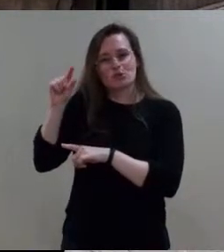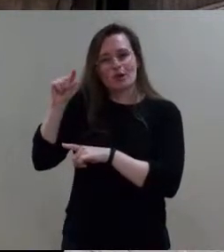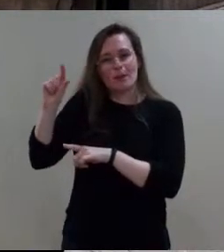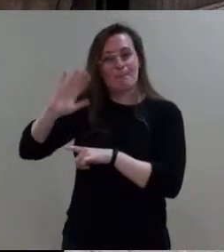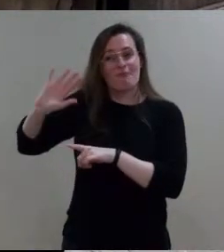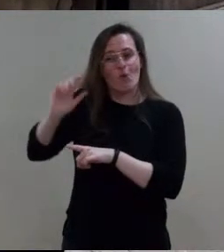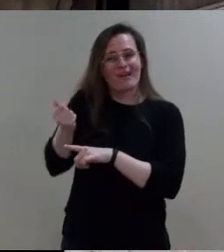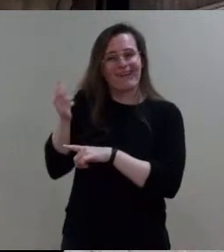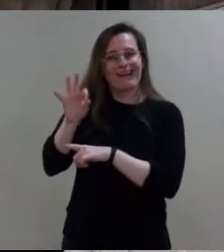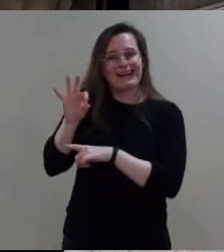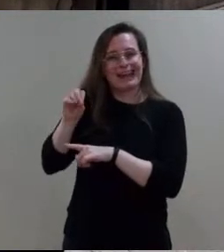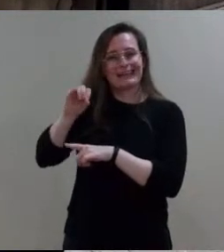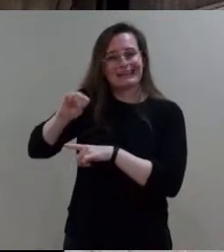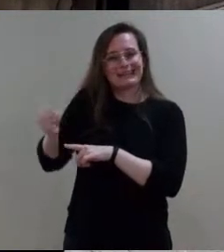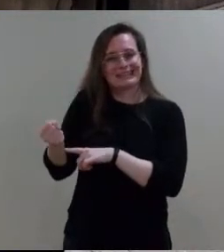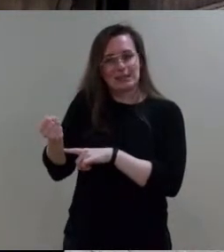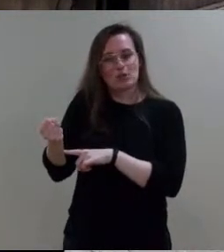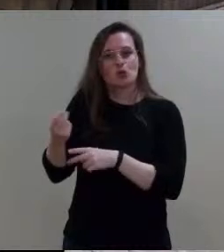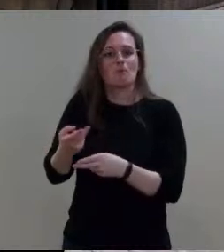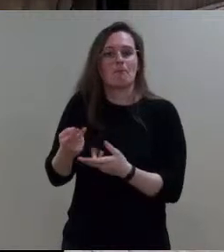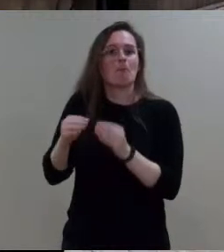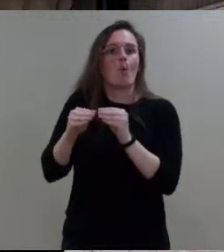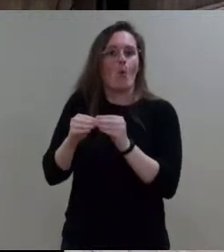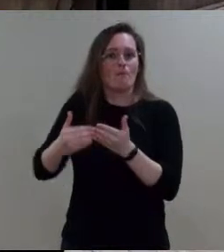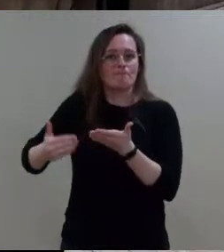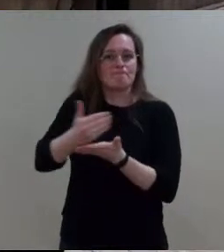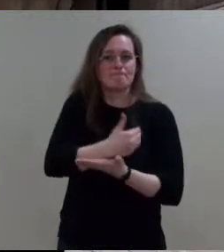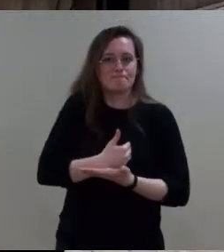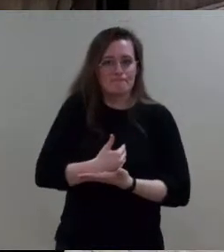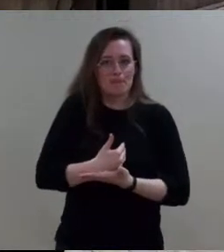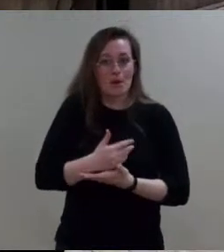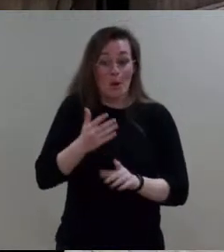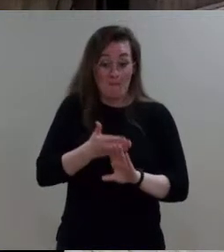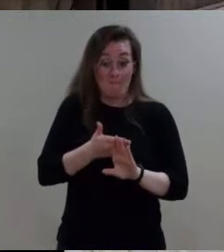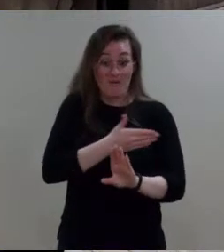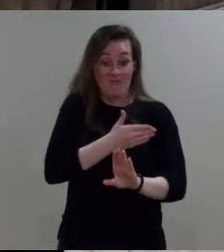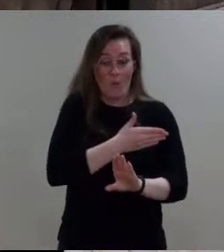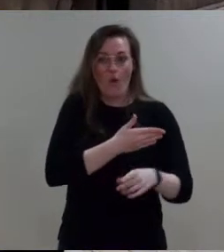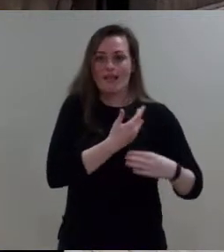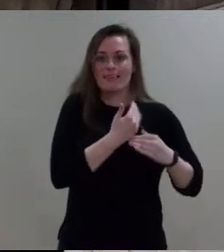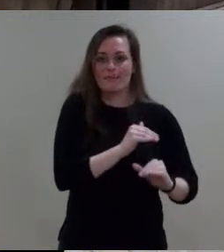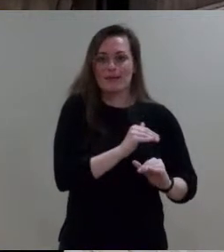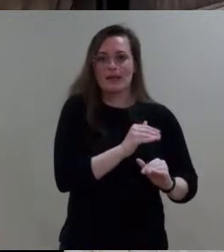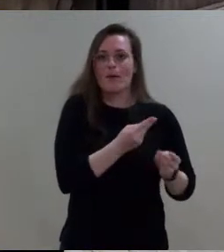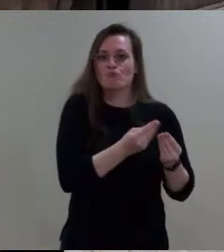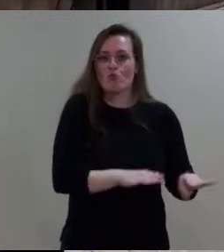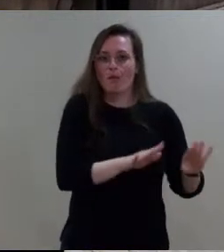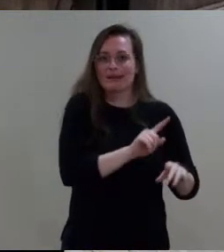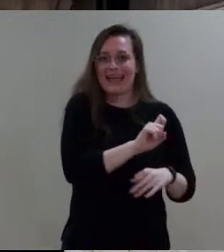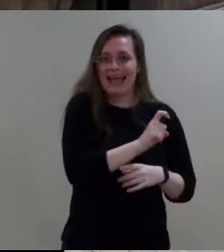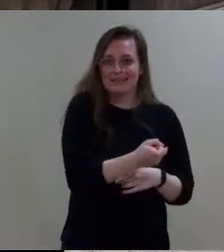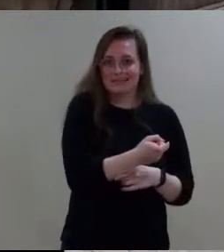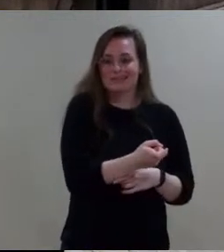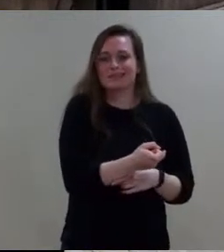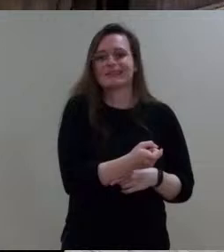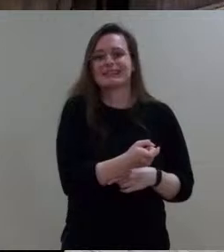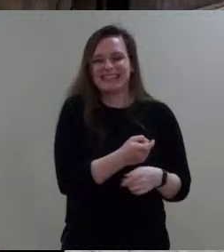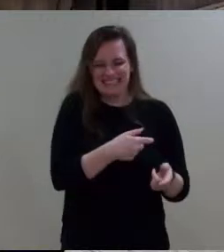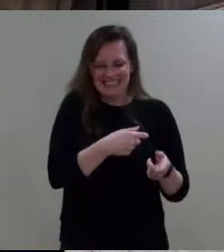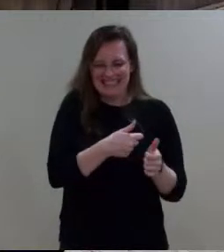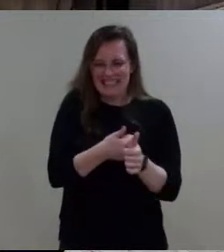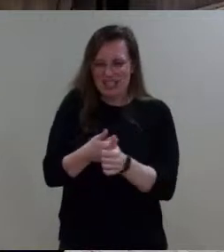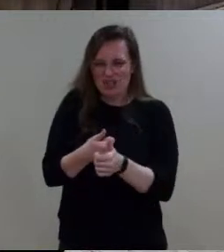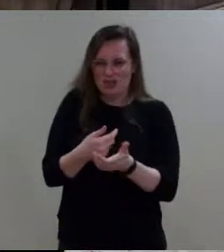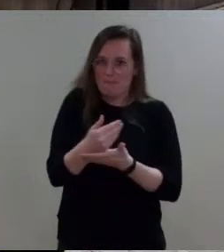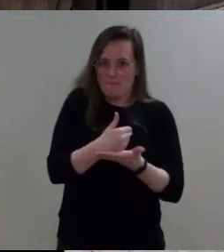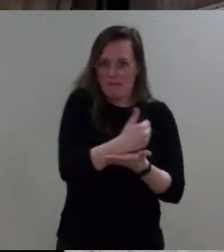of revenue for municipalities, prior to which we were limited to property taxes and our own source revenues. Over the last 8